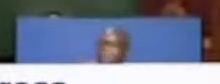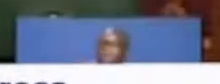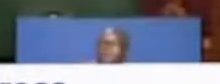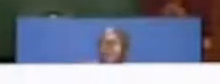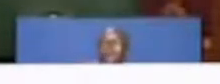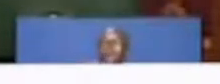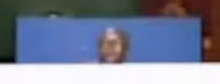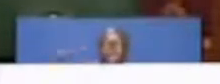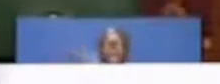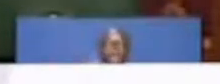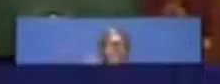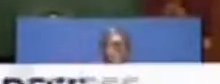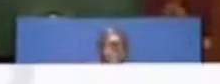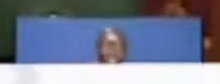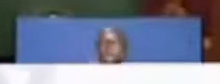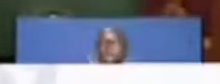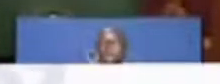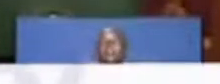jameni.